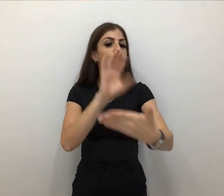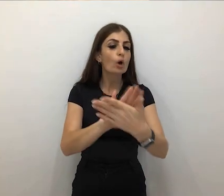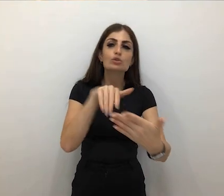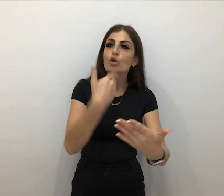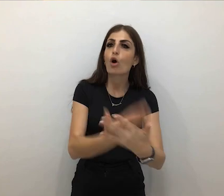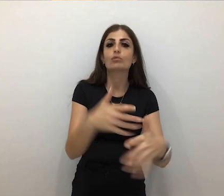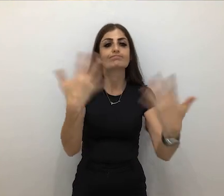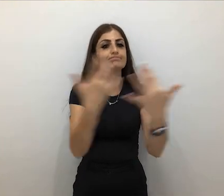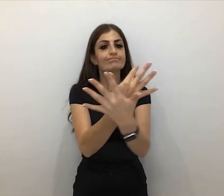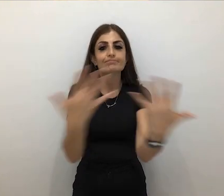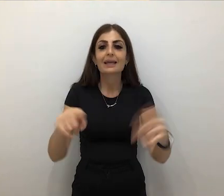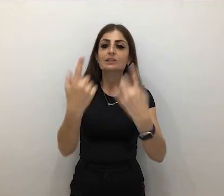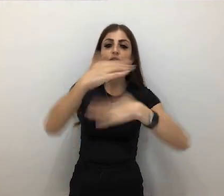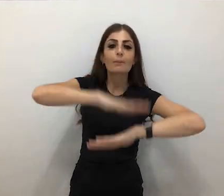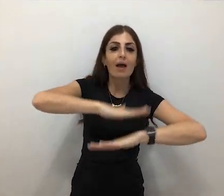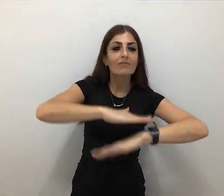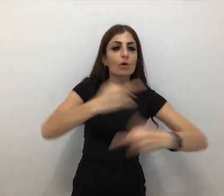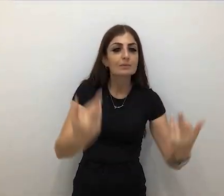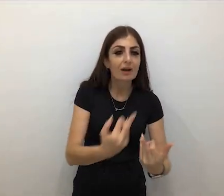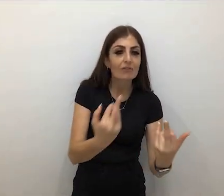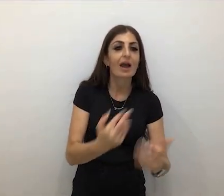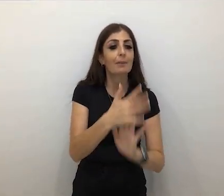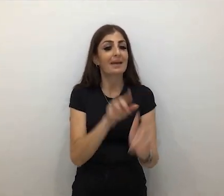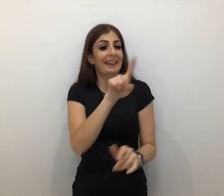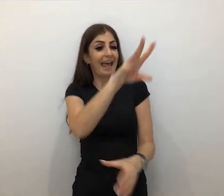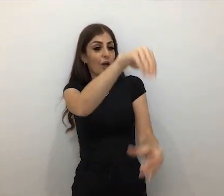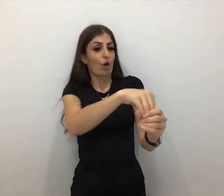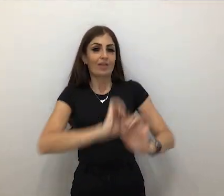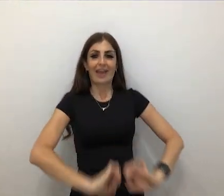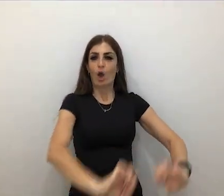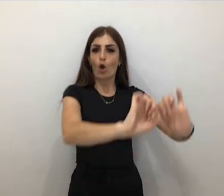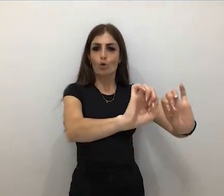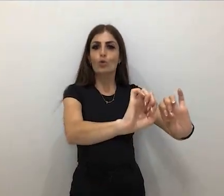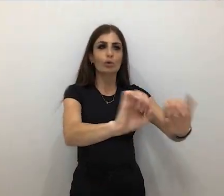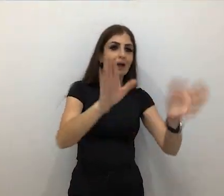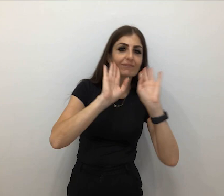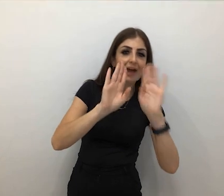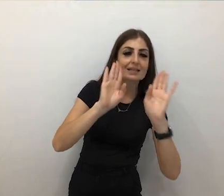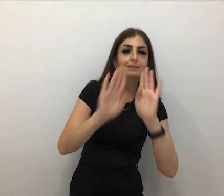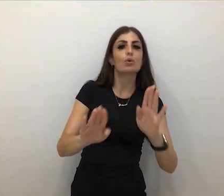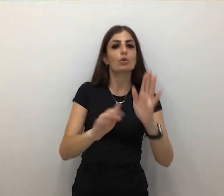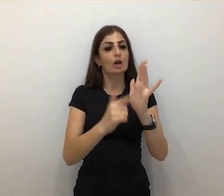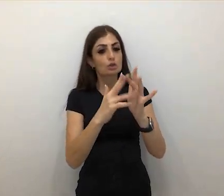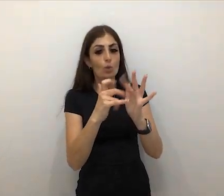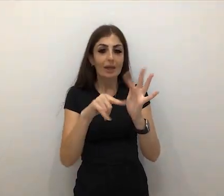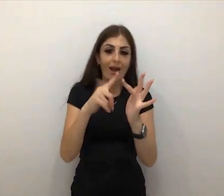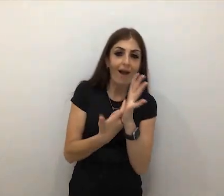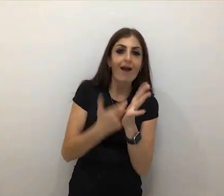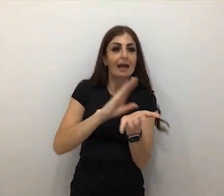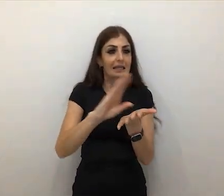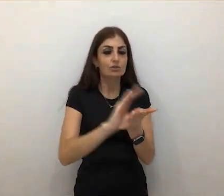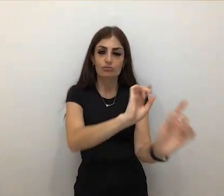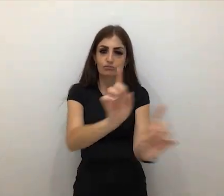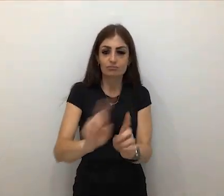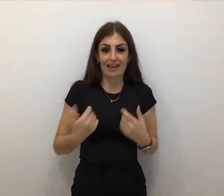on one of the many platforms that are available. That content is owned by, let's say, Facebook, Twitter, Instagram, and they don't have agency around